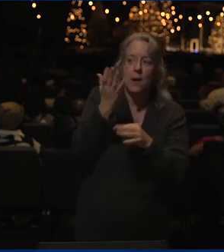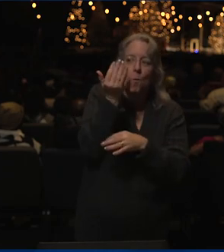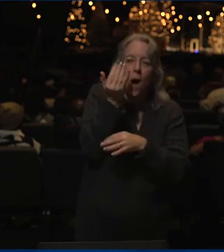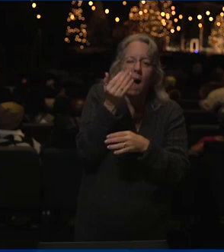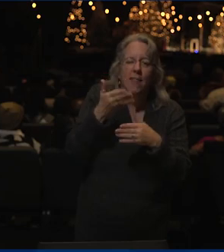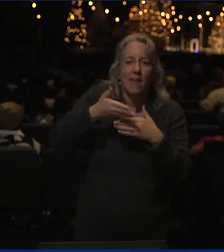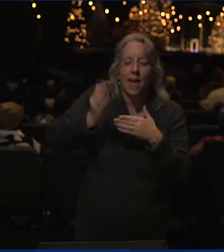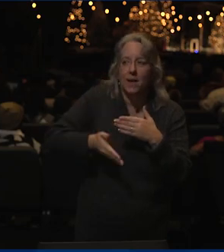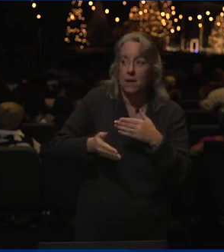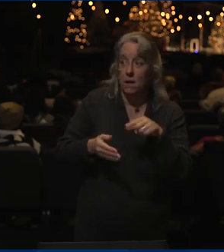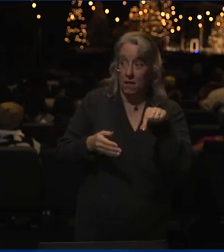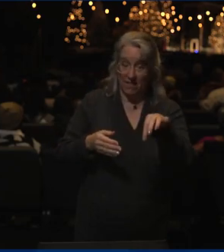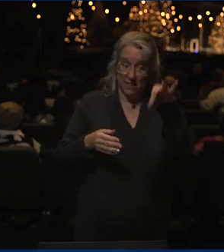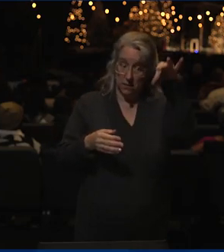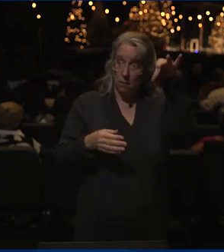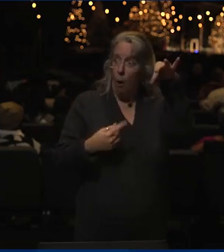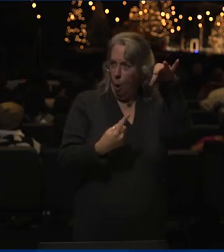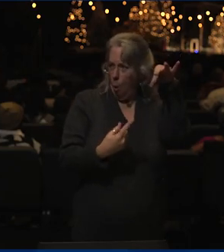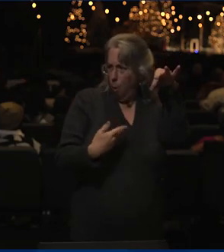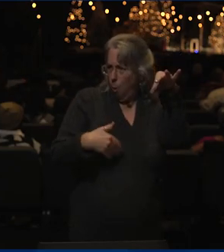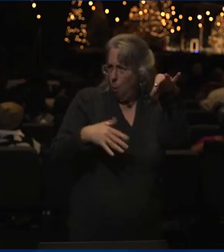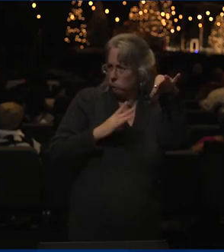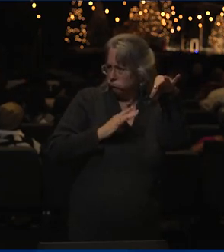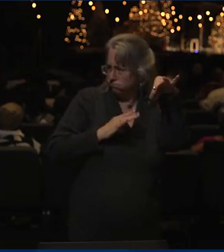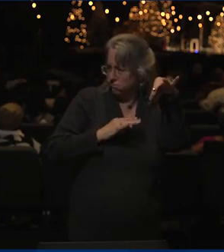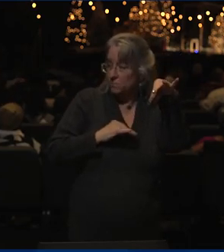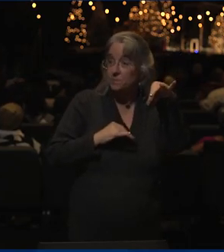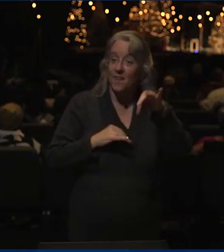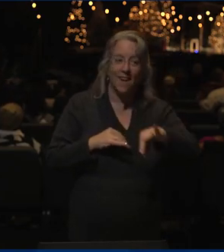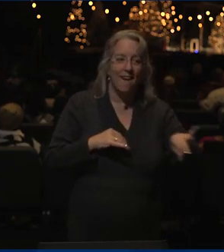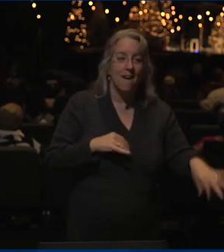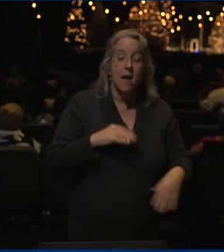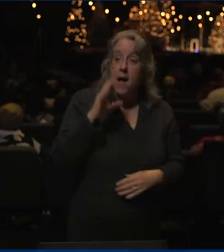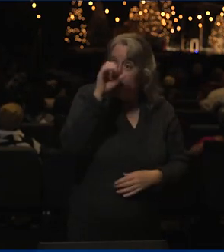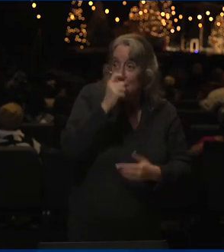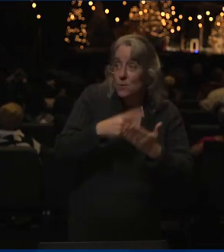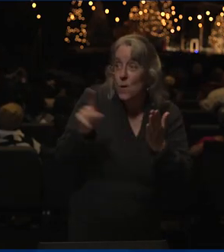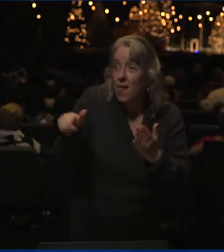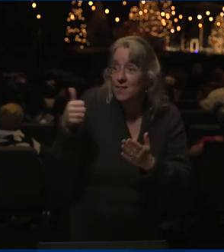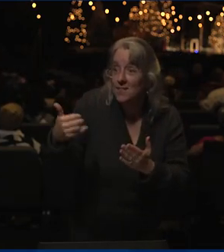is an amazing treasure. Guess what else I have as